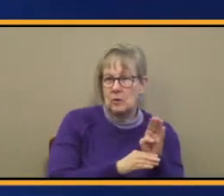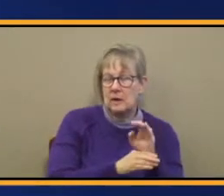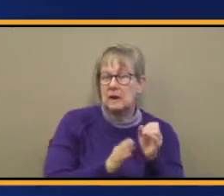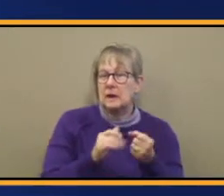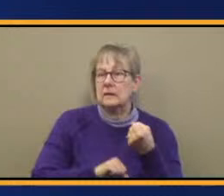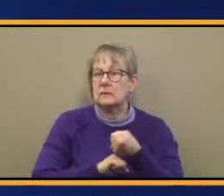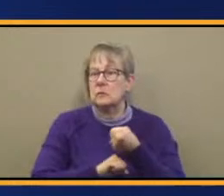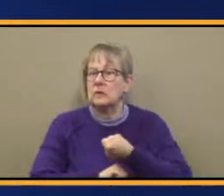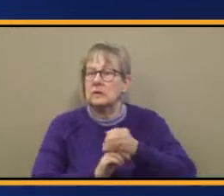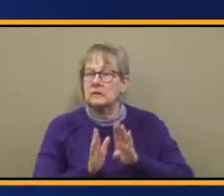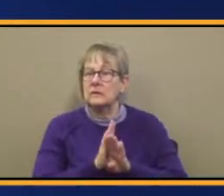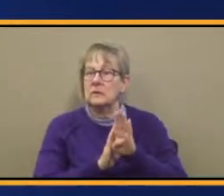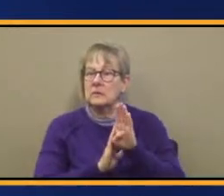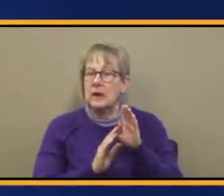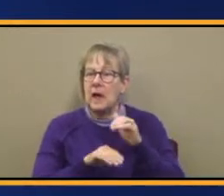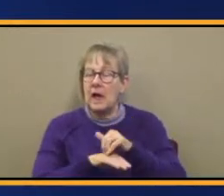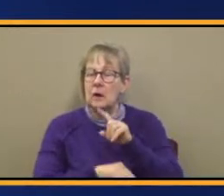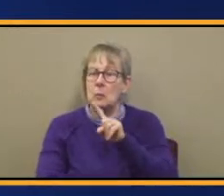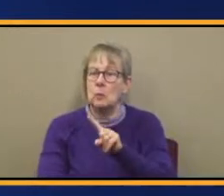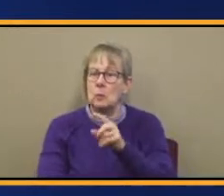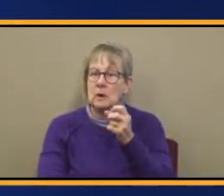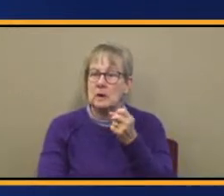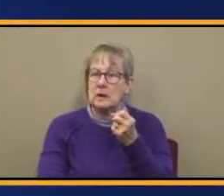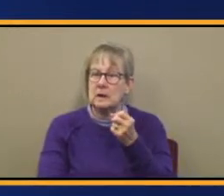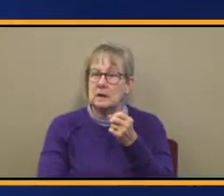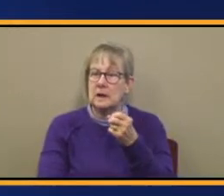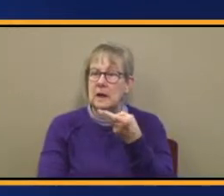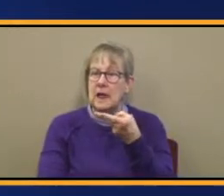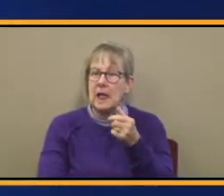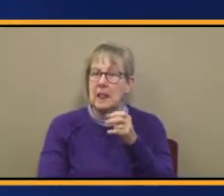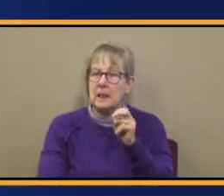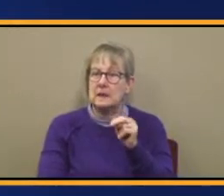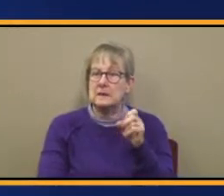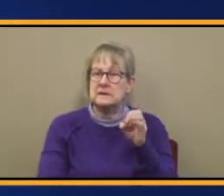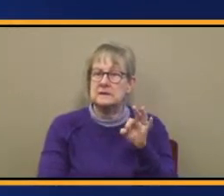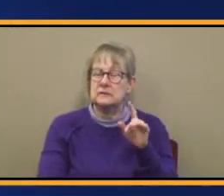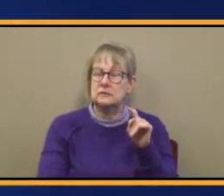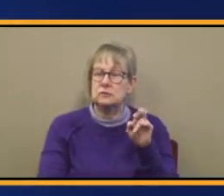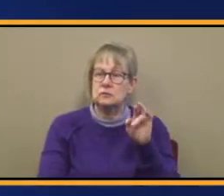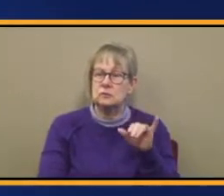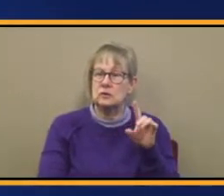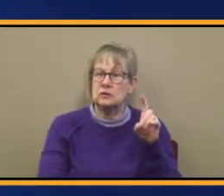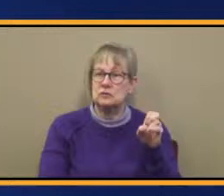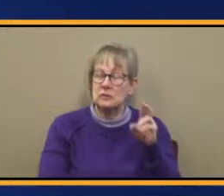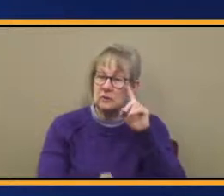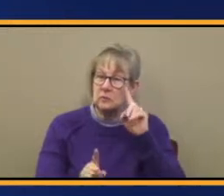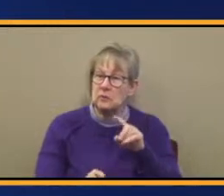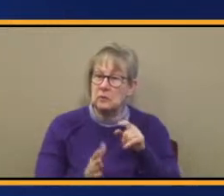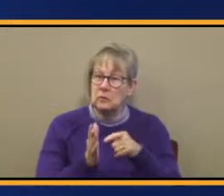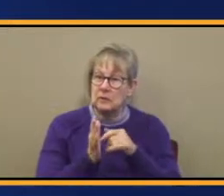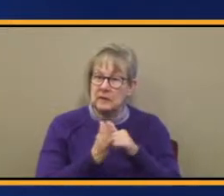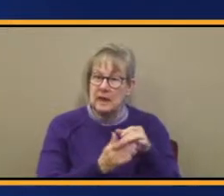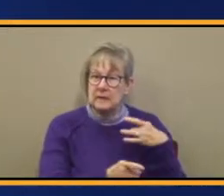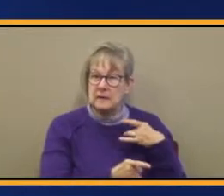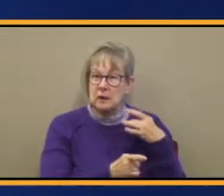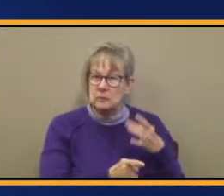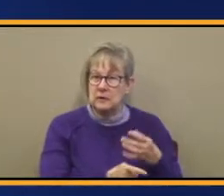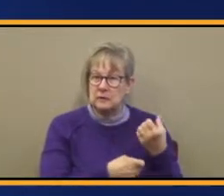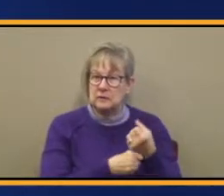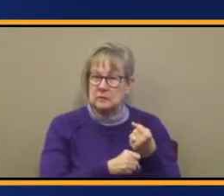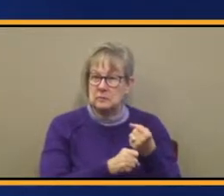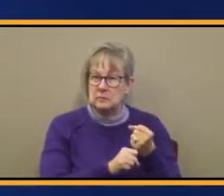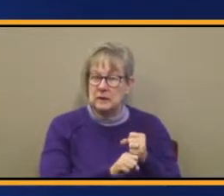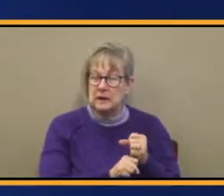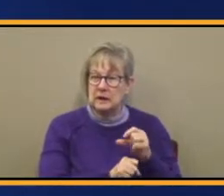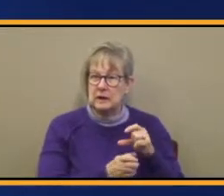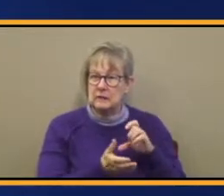development located at 1 Helen of Troy Drive. The agreement requires that the applicant to make a minimum investment